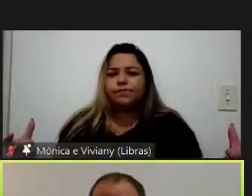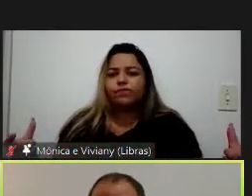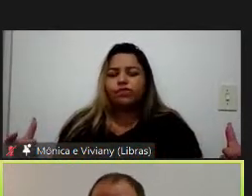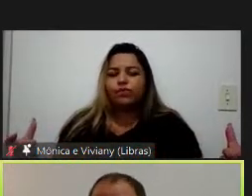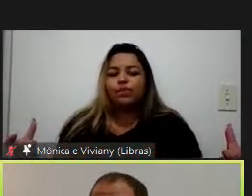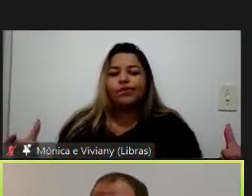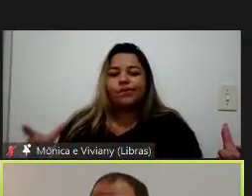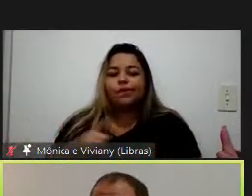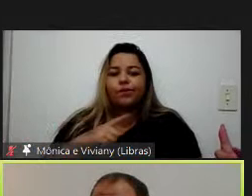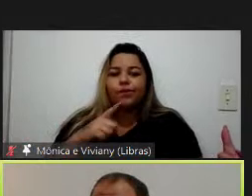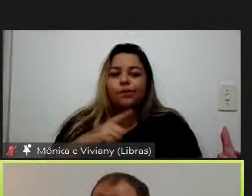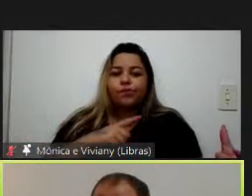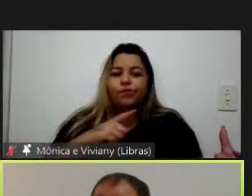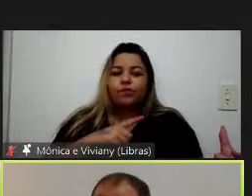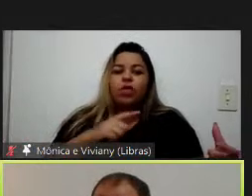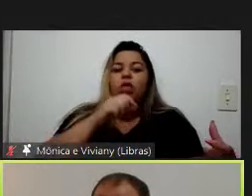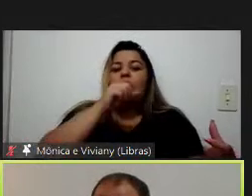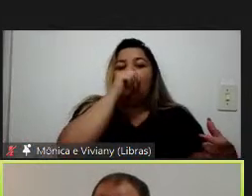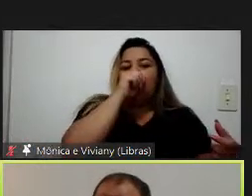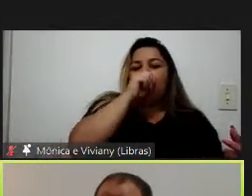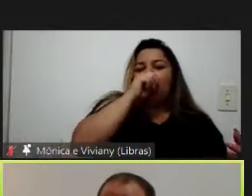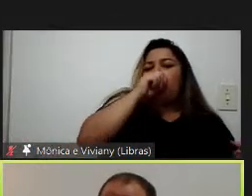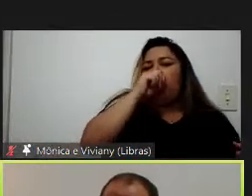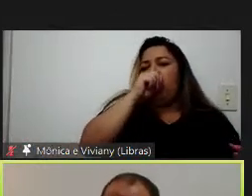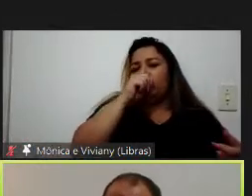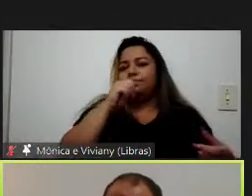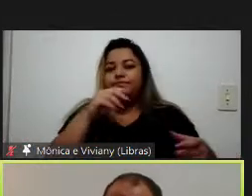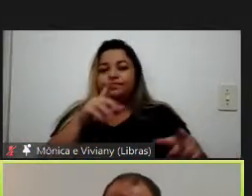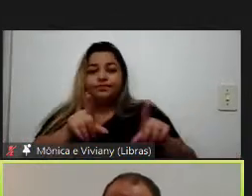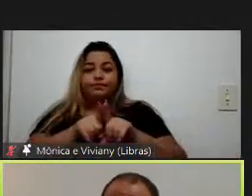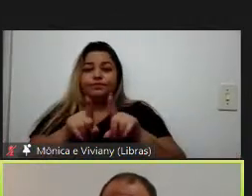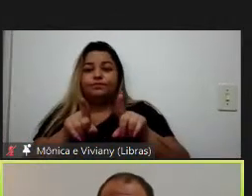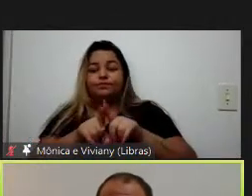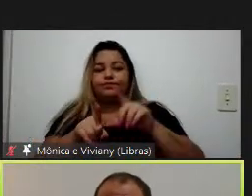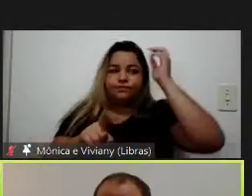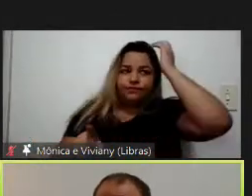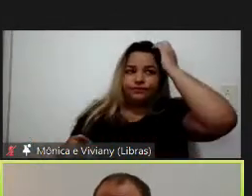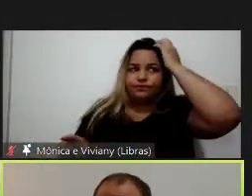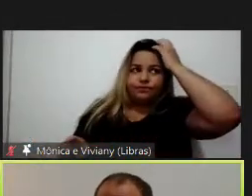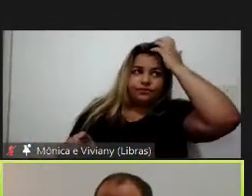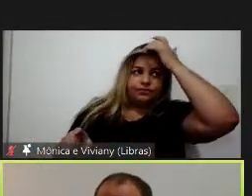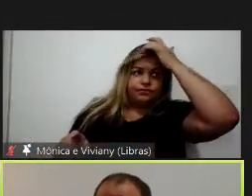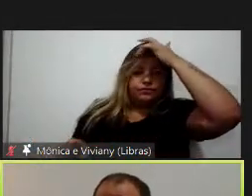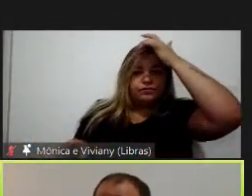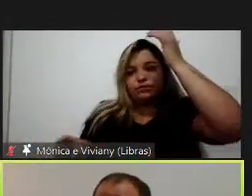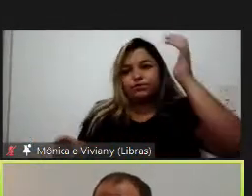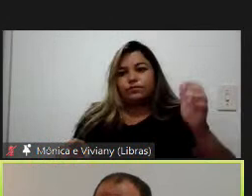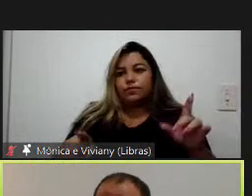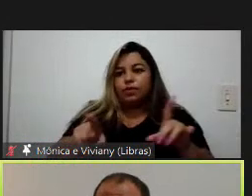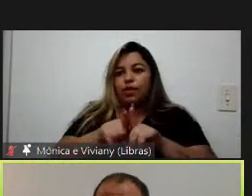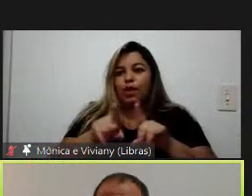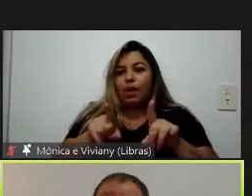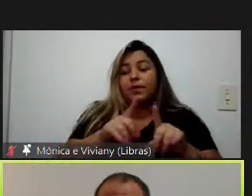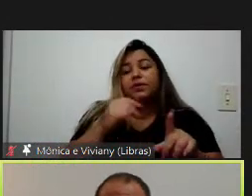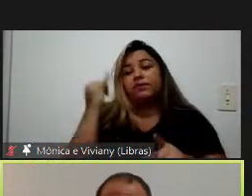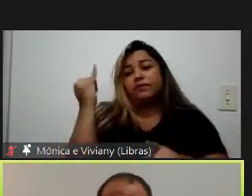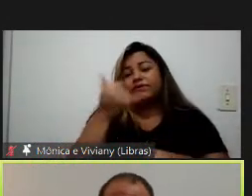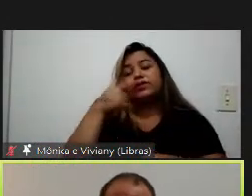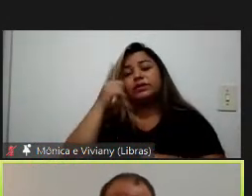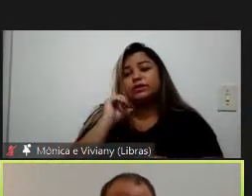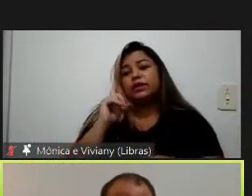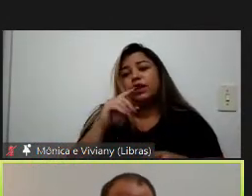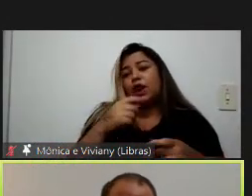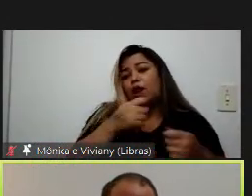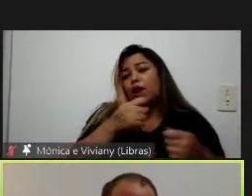complex factors which influence food intake, like the economic system, the social system, the political system, the